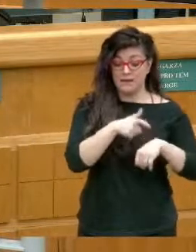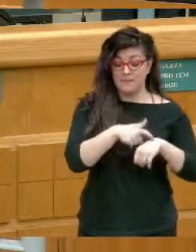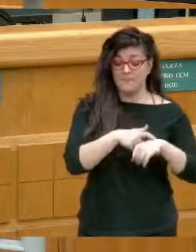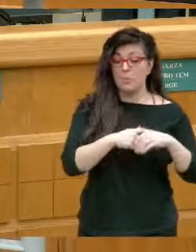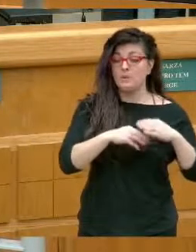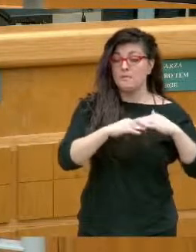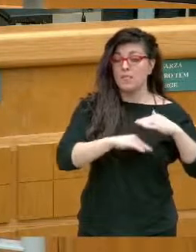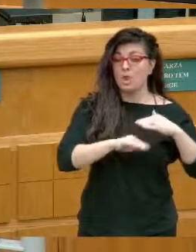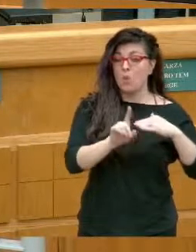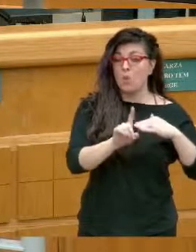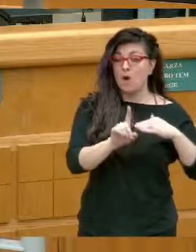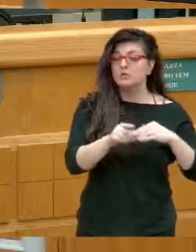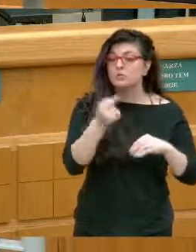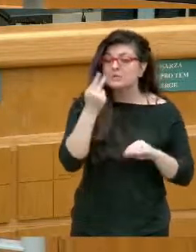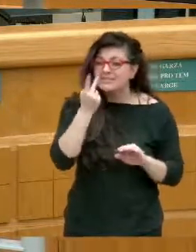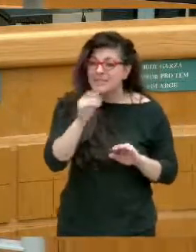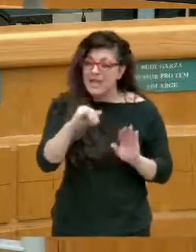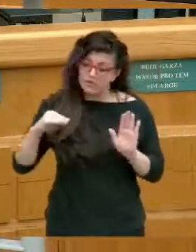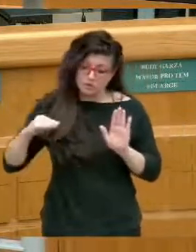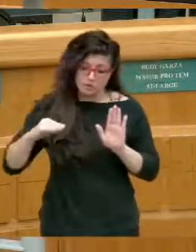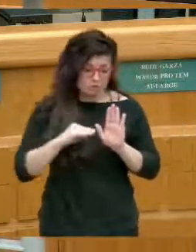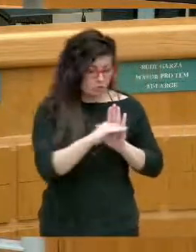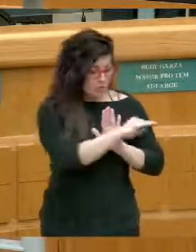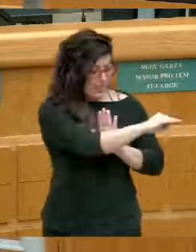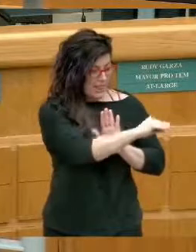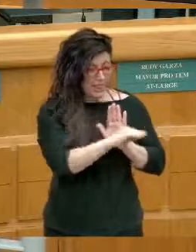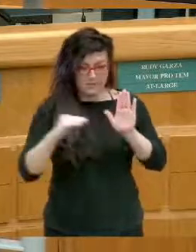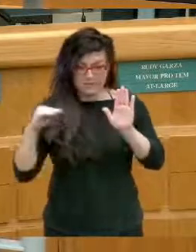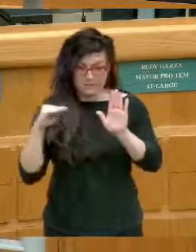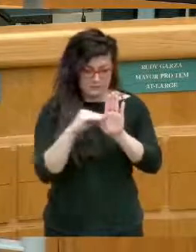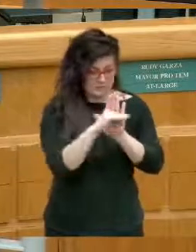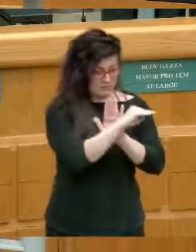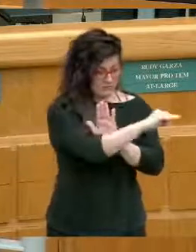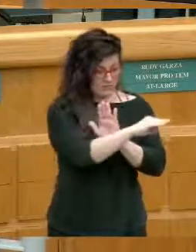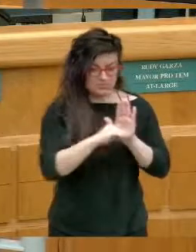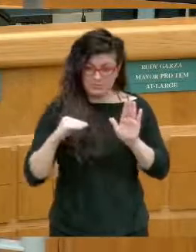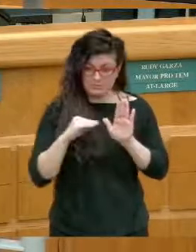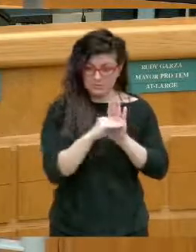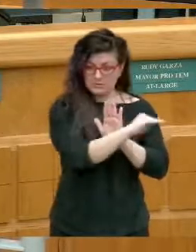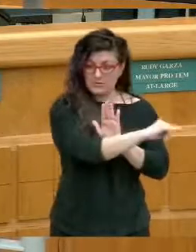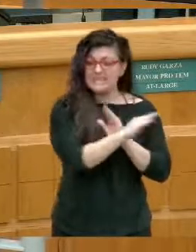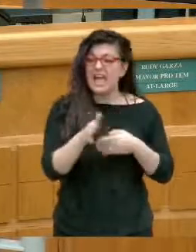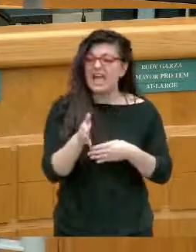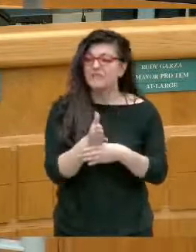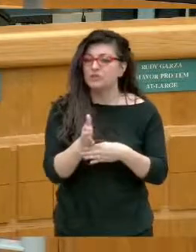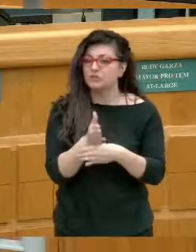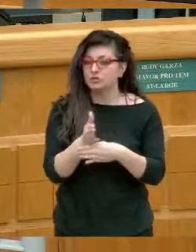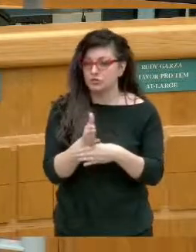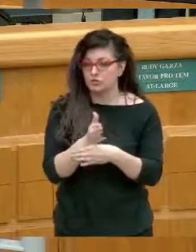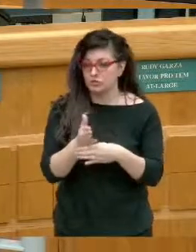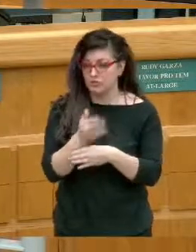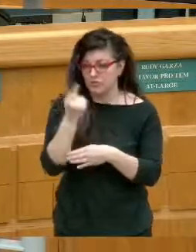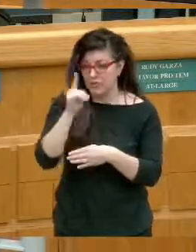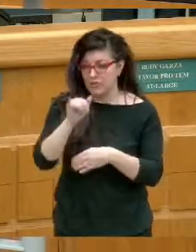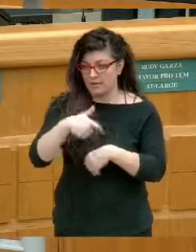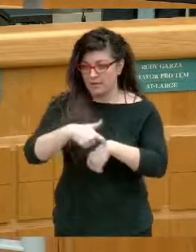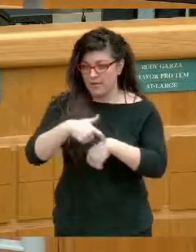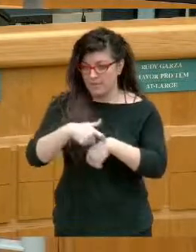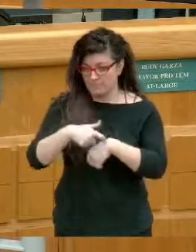1. And you see these are straight lines for the whole time. The estimate is the same. It's averaging over that whole time